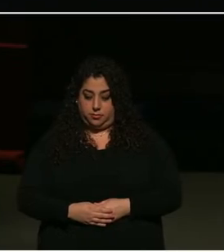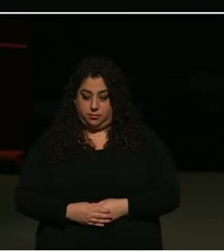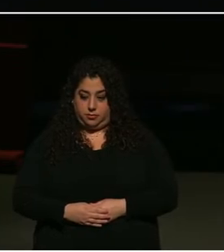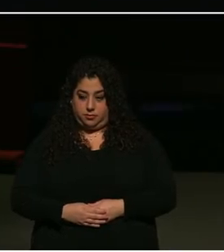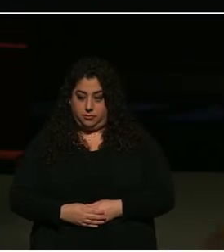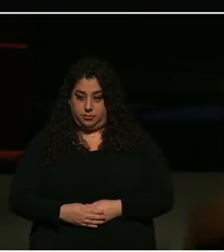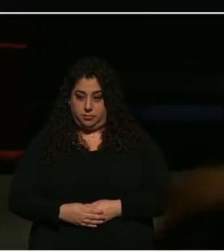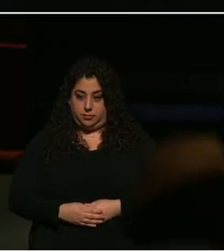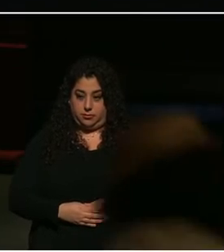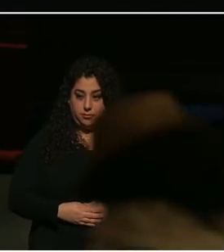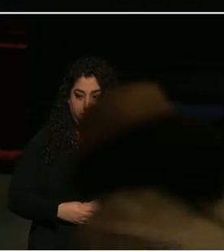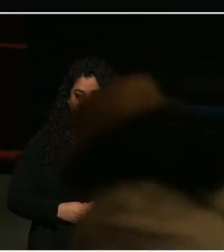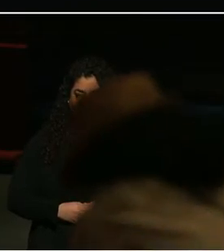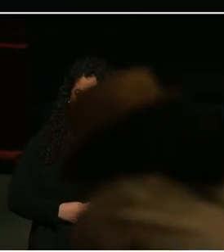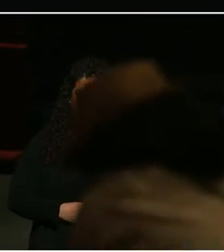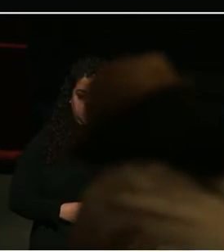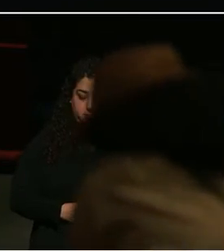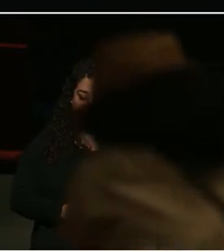varan shitan.